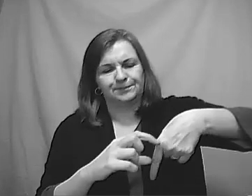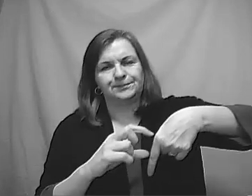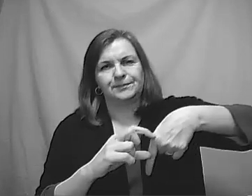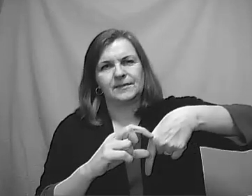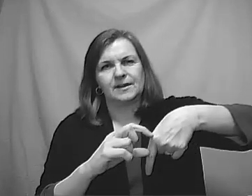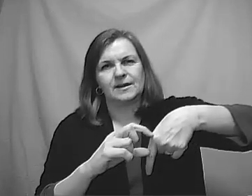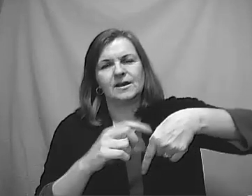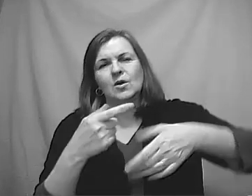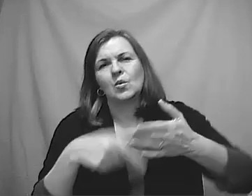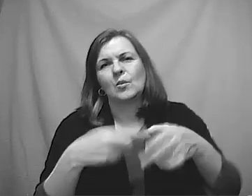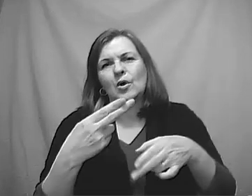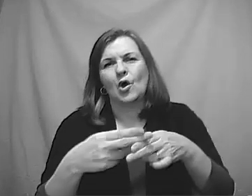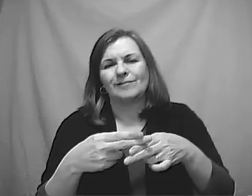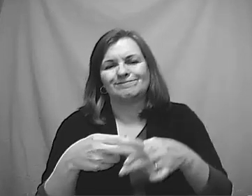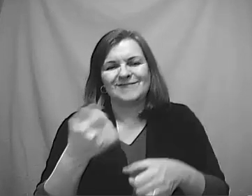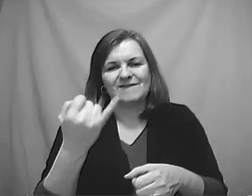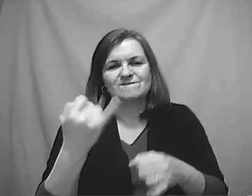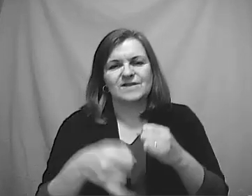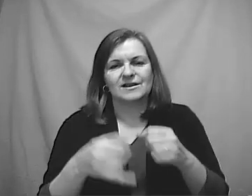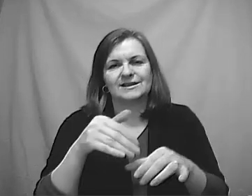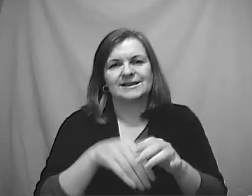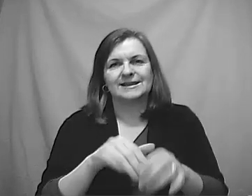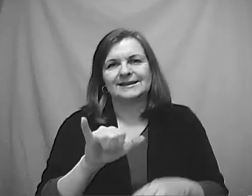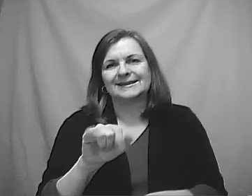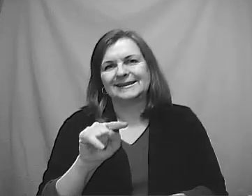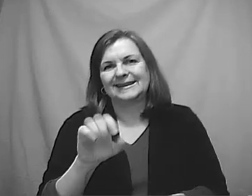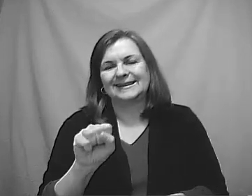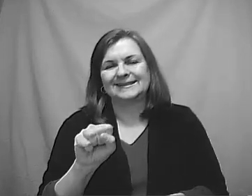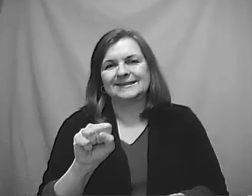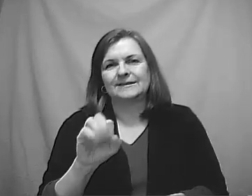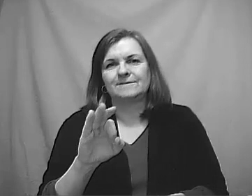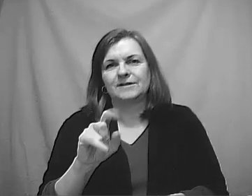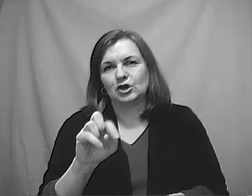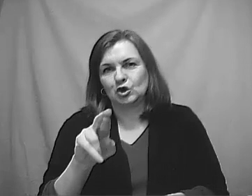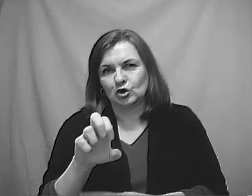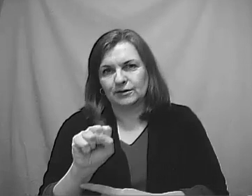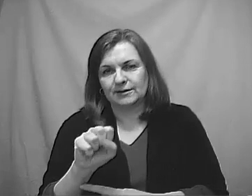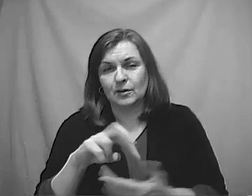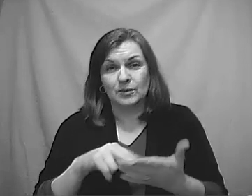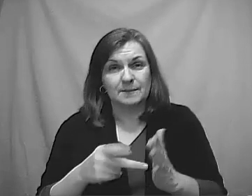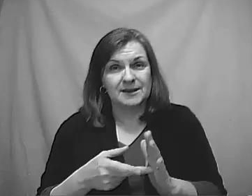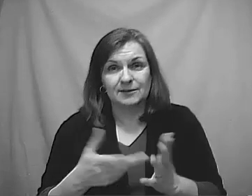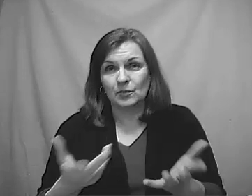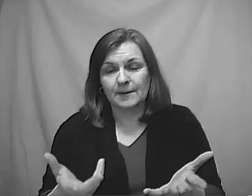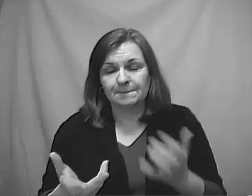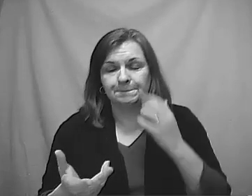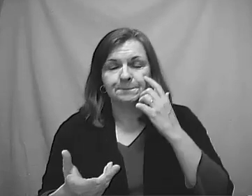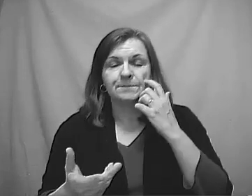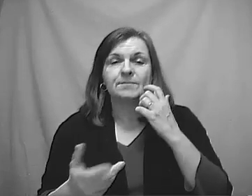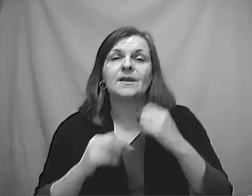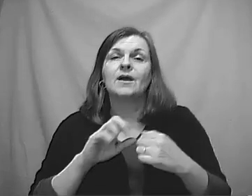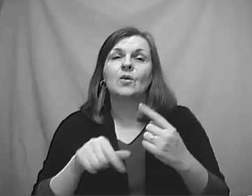and is what we call final in its figures. So